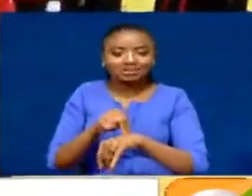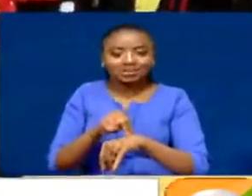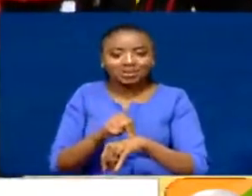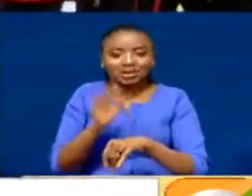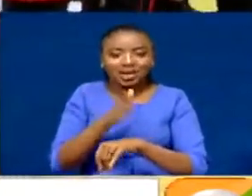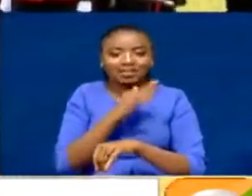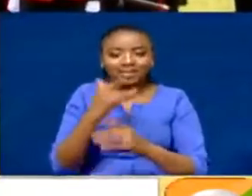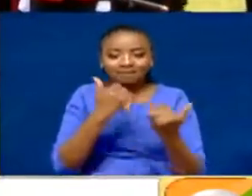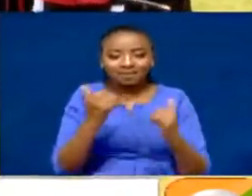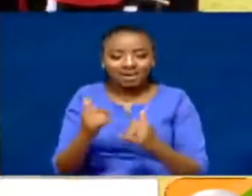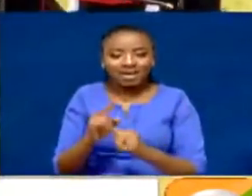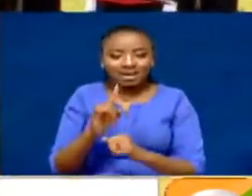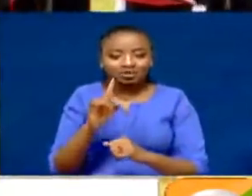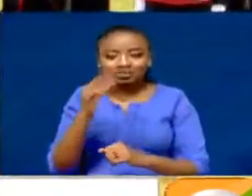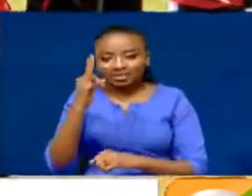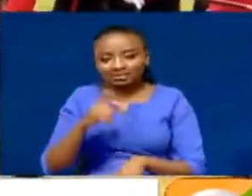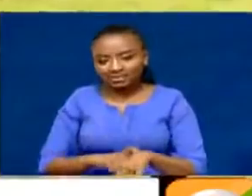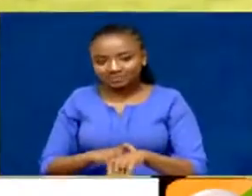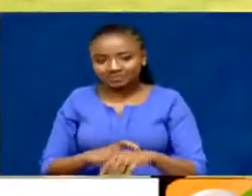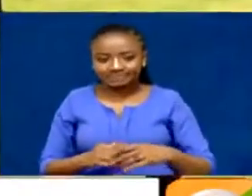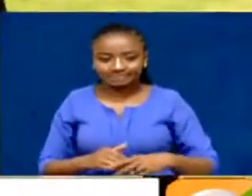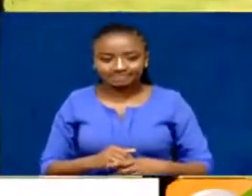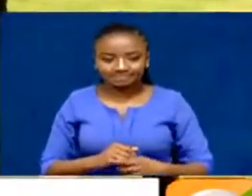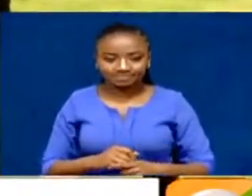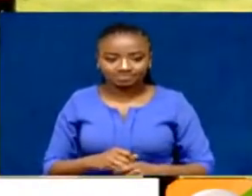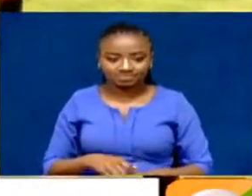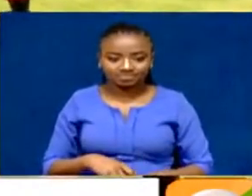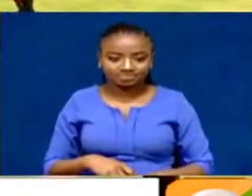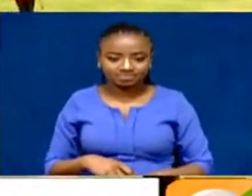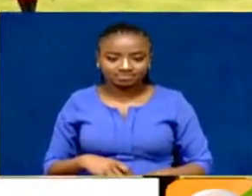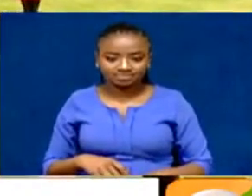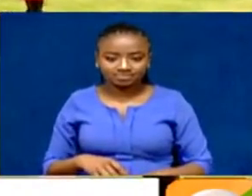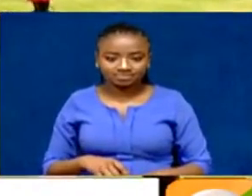once. Sunday, it was played three times.